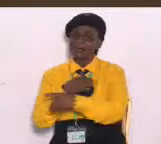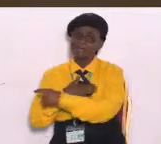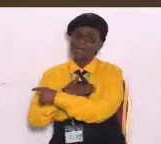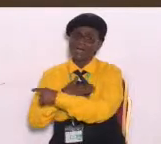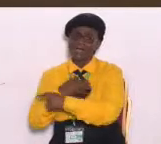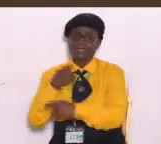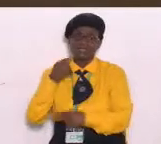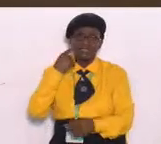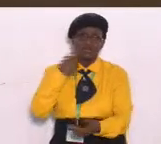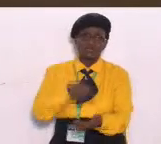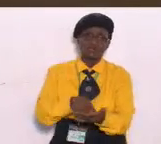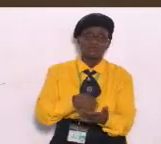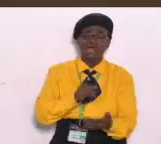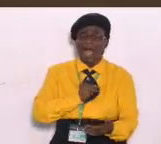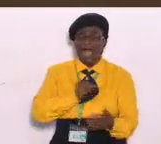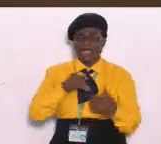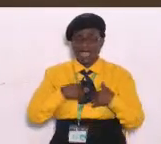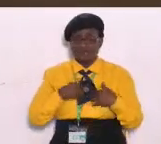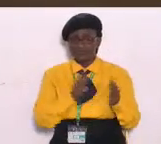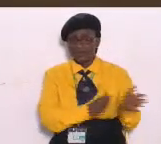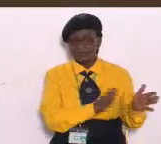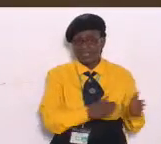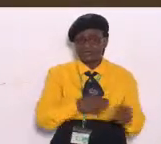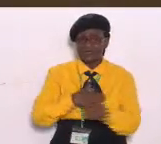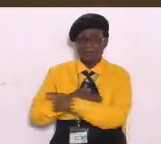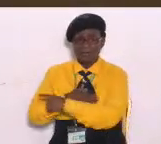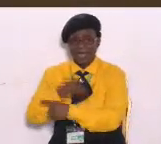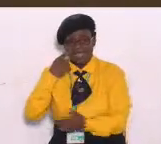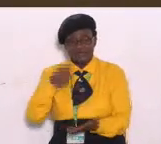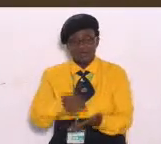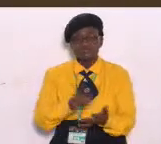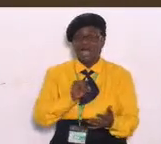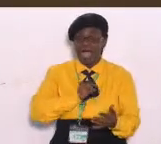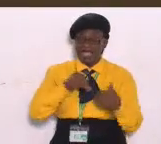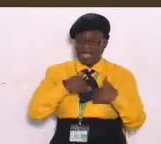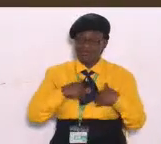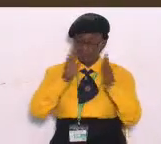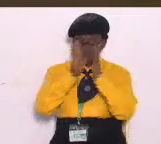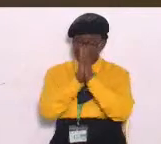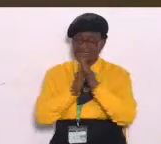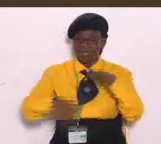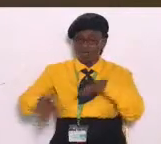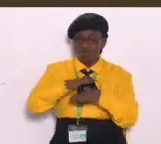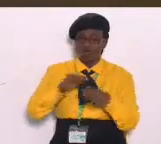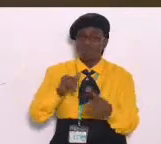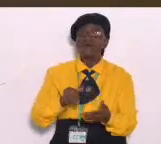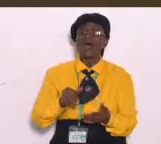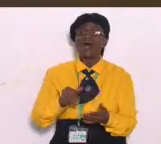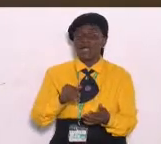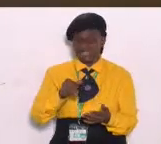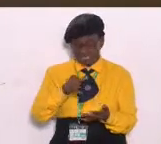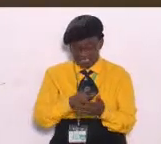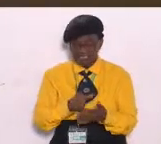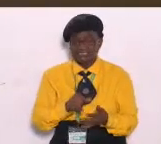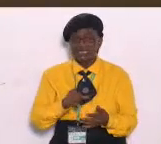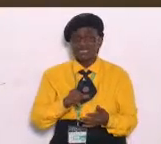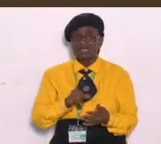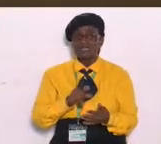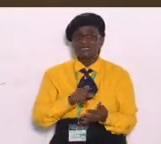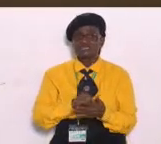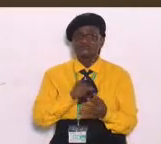I have prepared my notes. I have prayed over the notes. I was ready to say